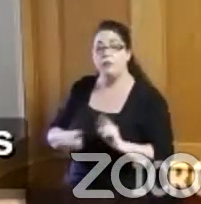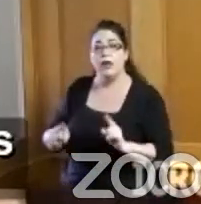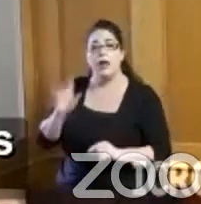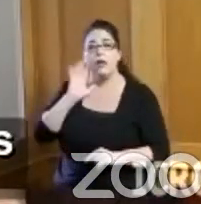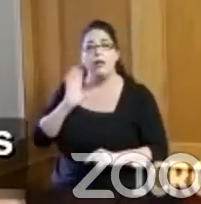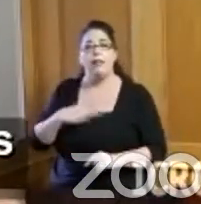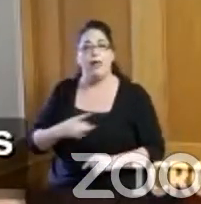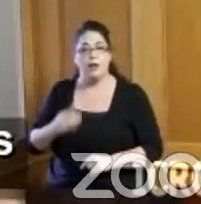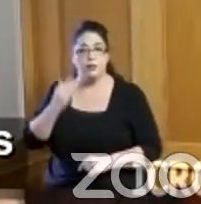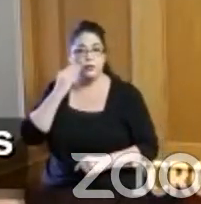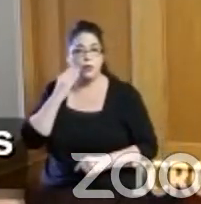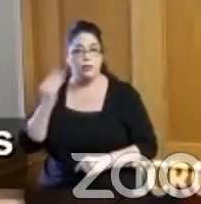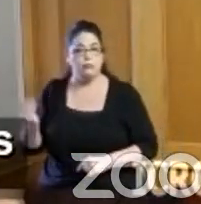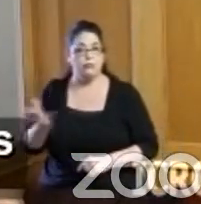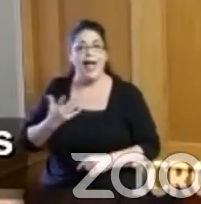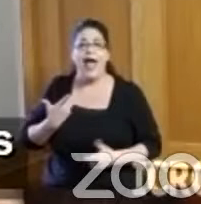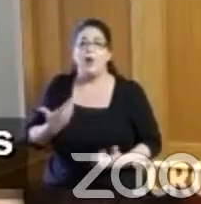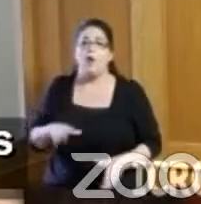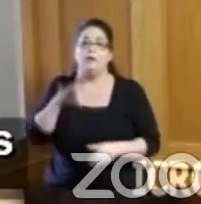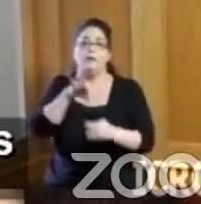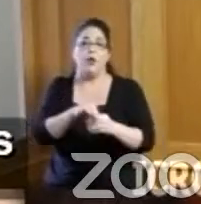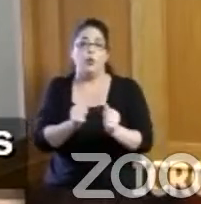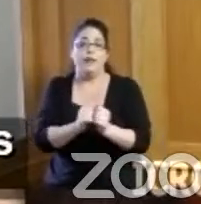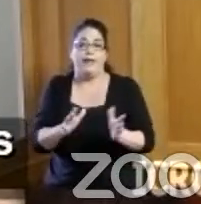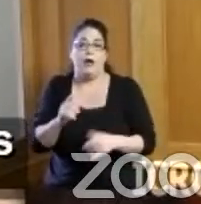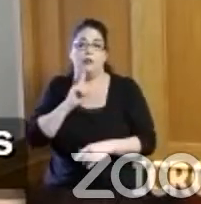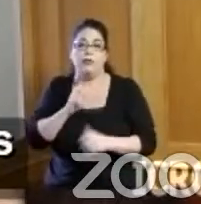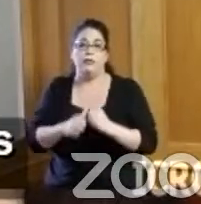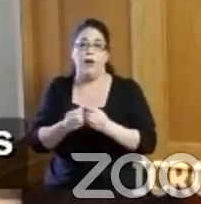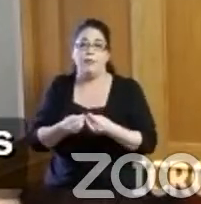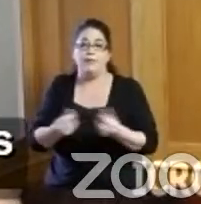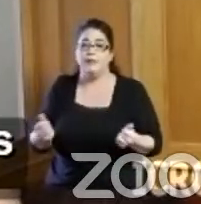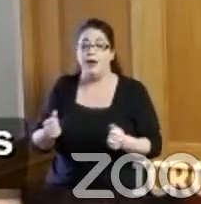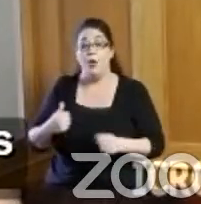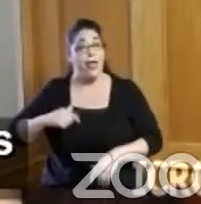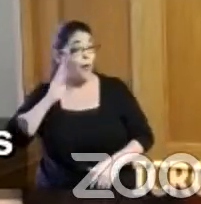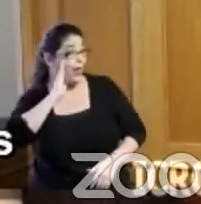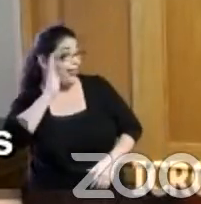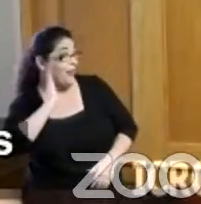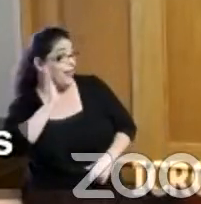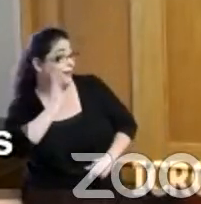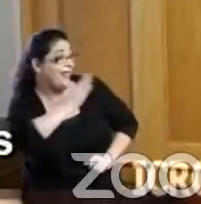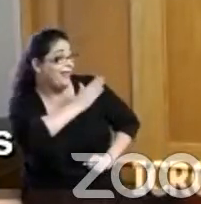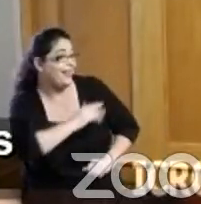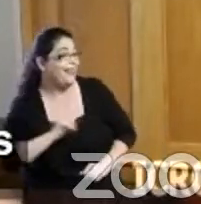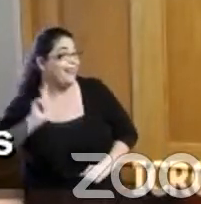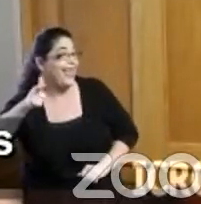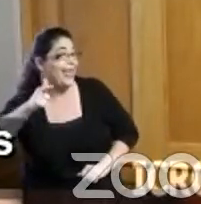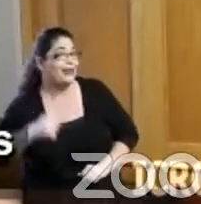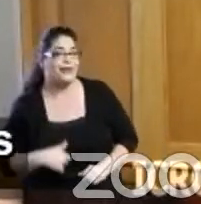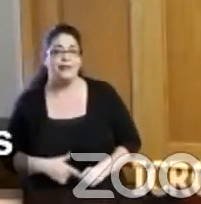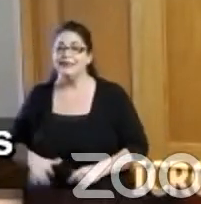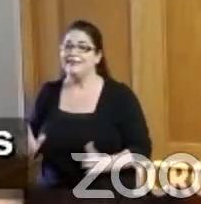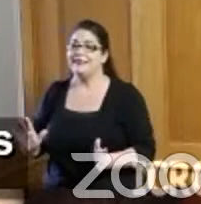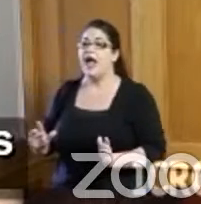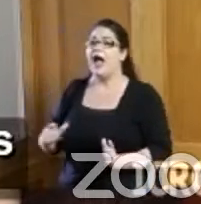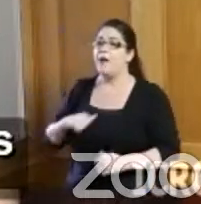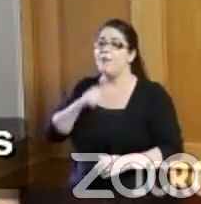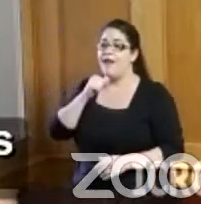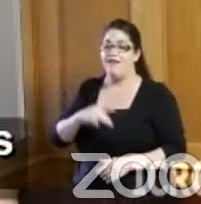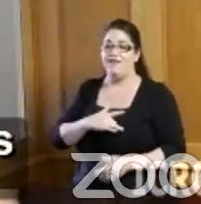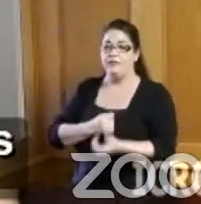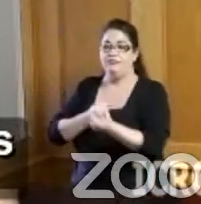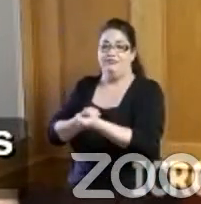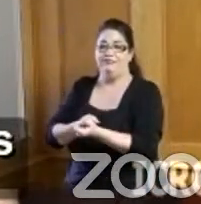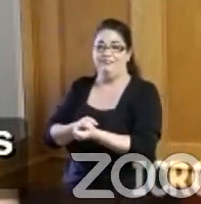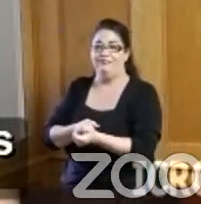that that has been resolved. I wouldn't want to vote on something and then say, we are confident it's going to be safe down the road. I need to, you know, and they may be